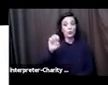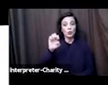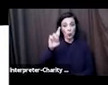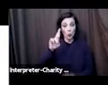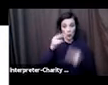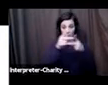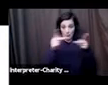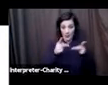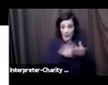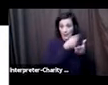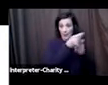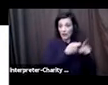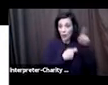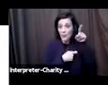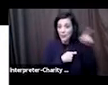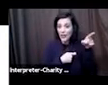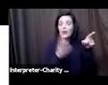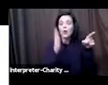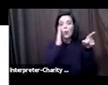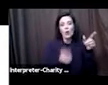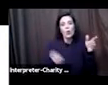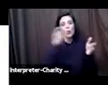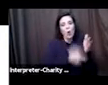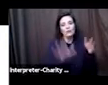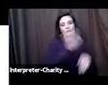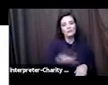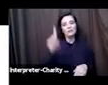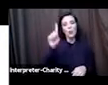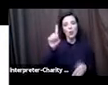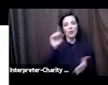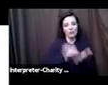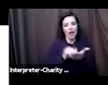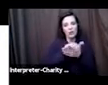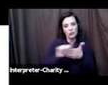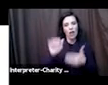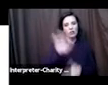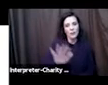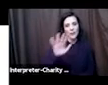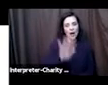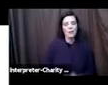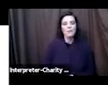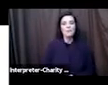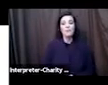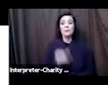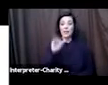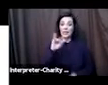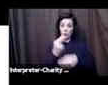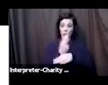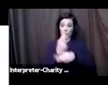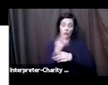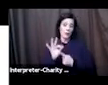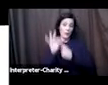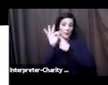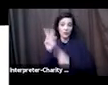get it from, it's going to cost maybe around $1,000-ish. But if we go through a specialized vendor for